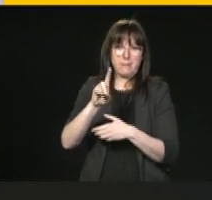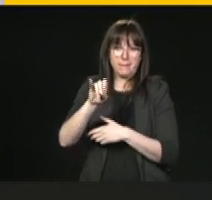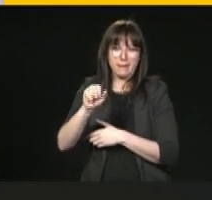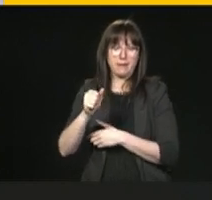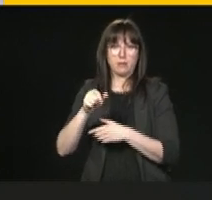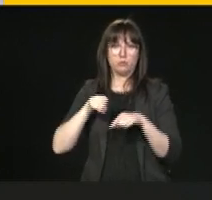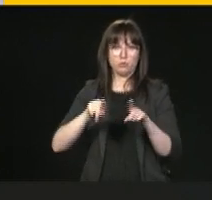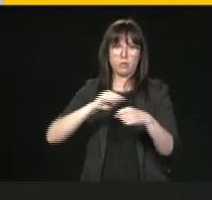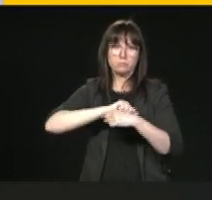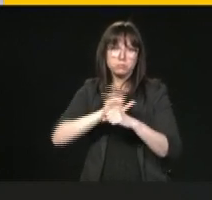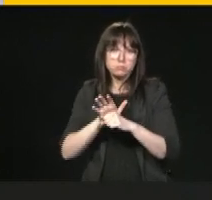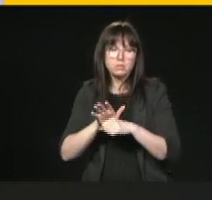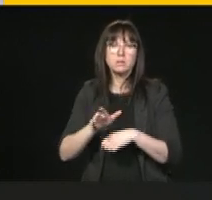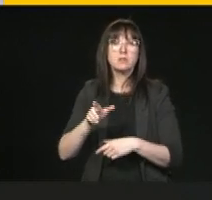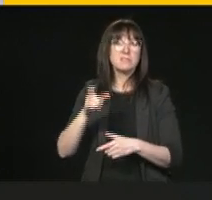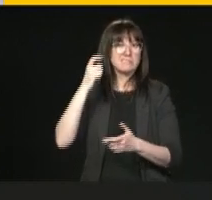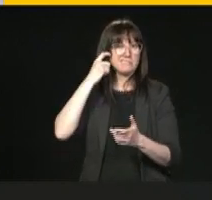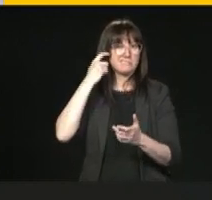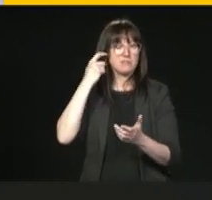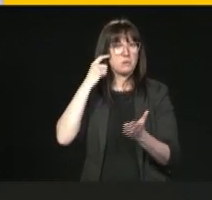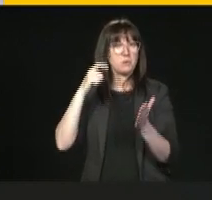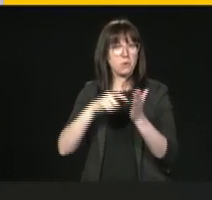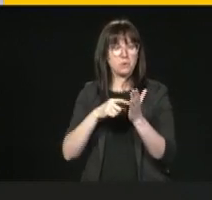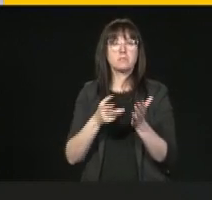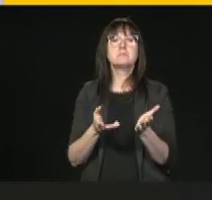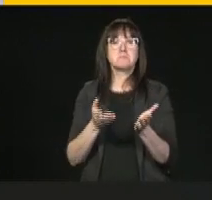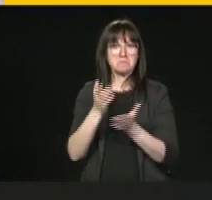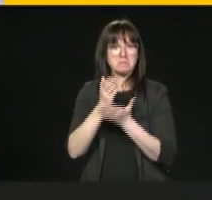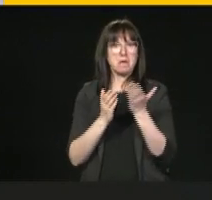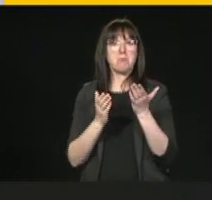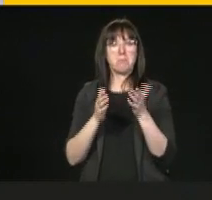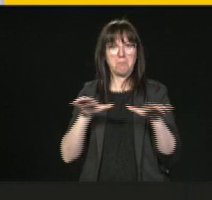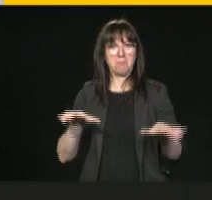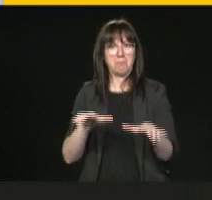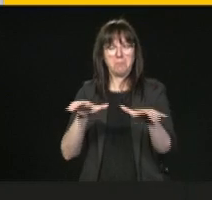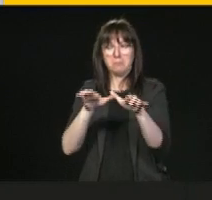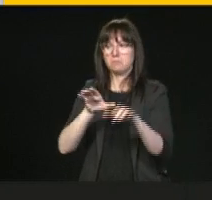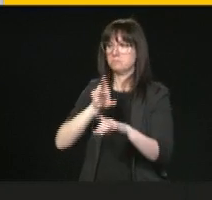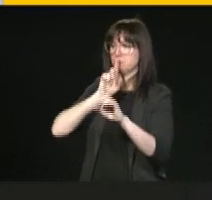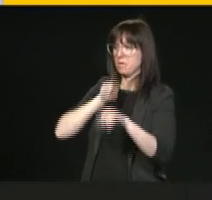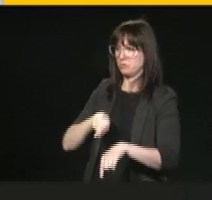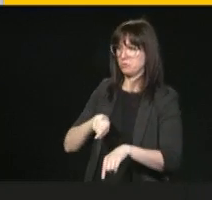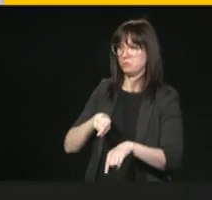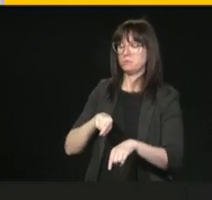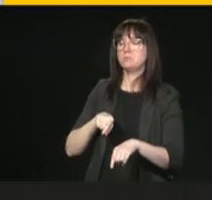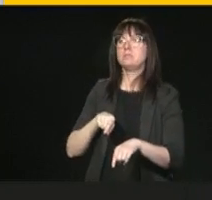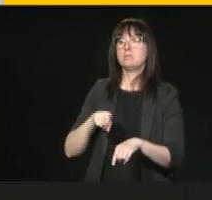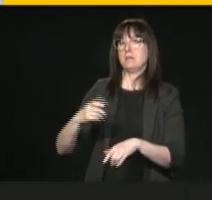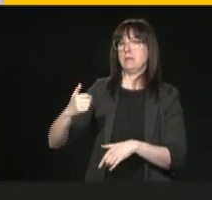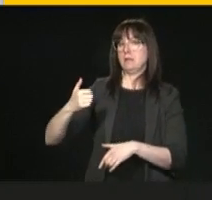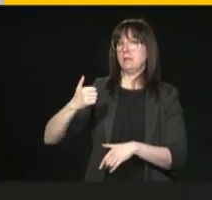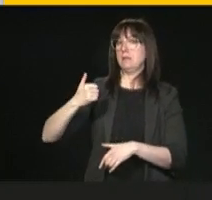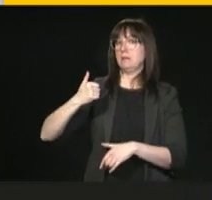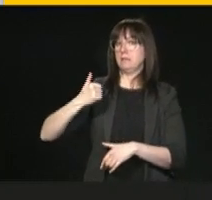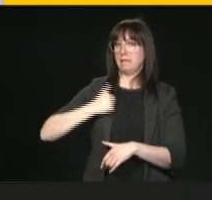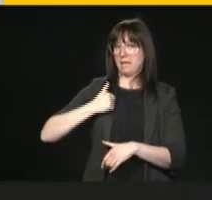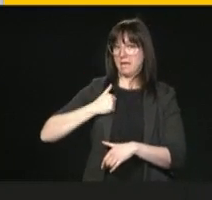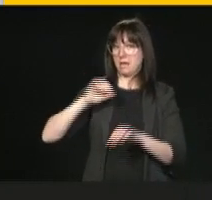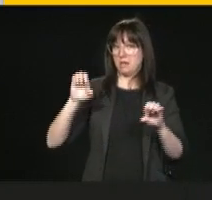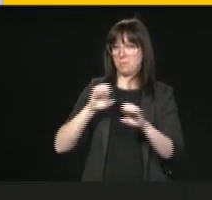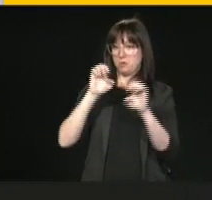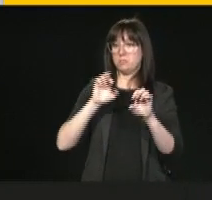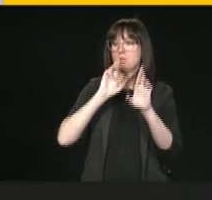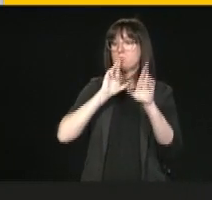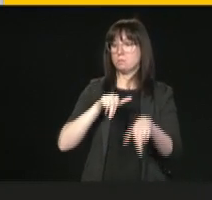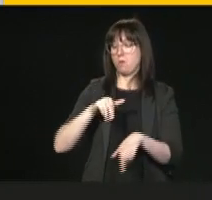recently saw that they were in difficulty. The Canadian Emergency Response Benefit will